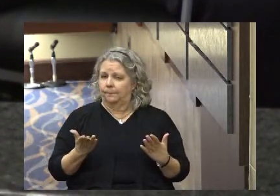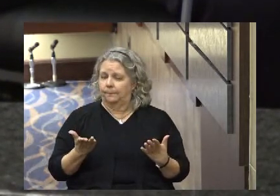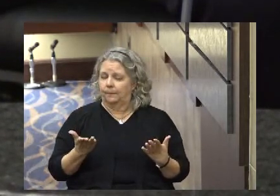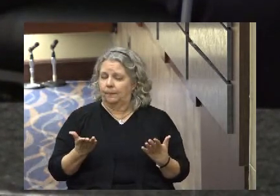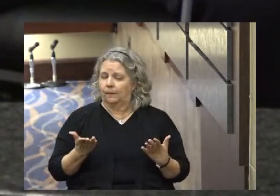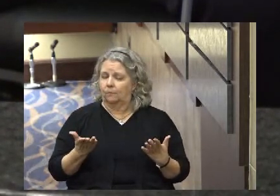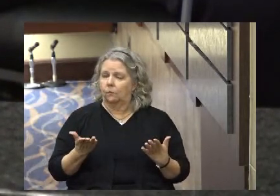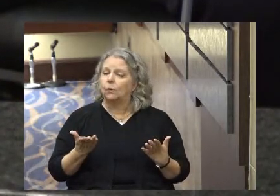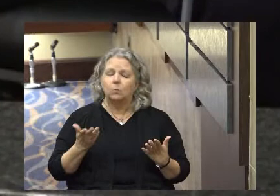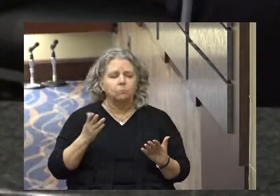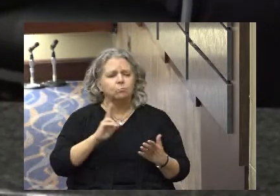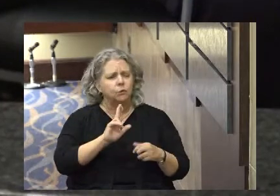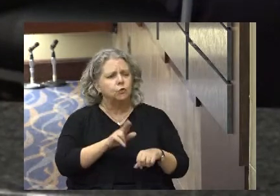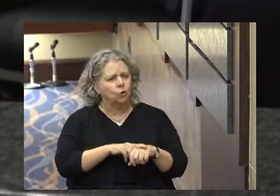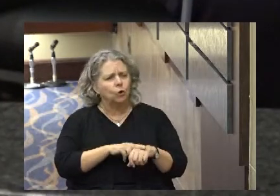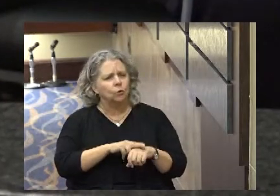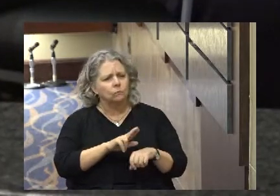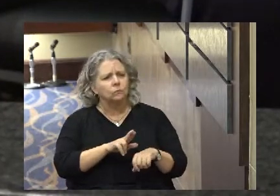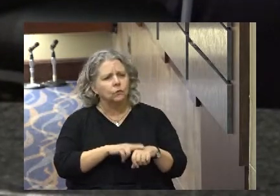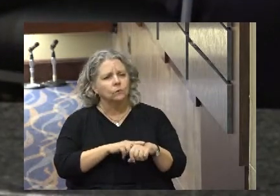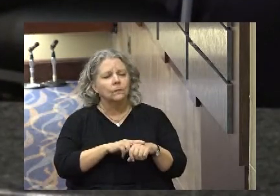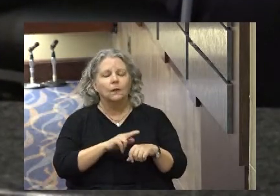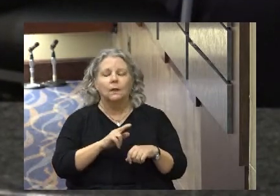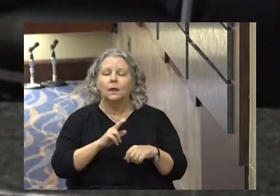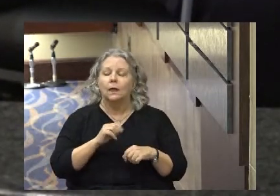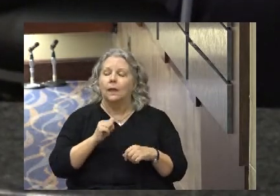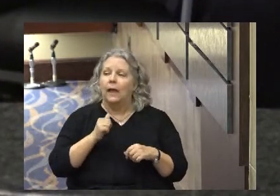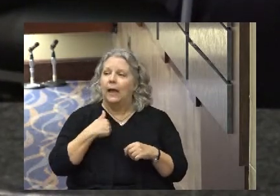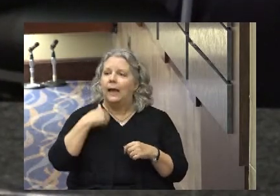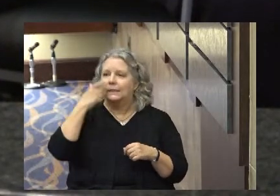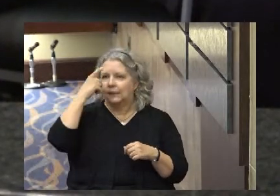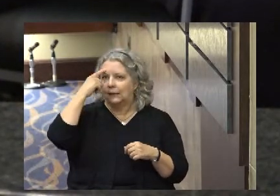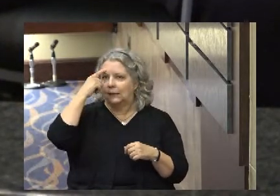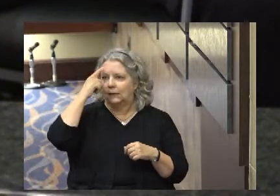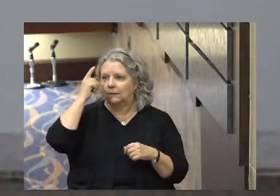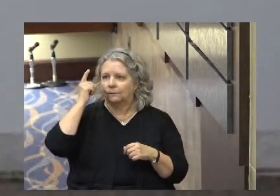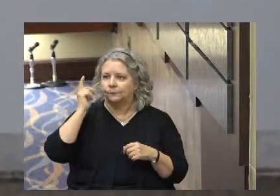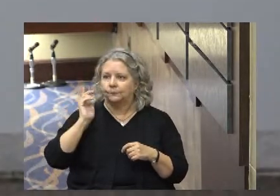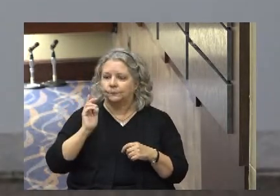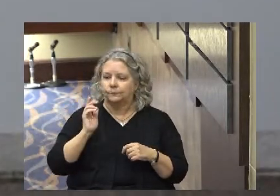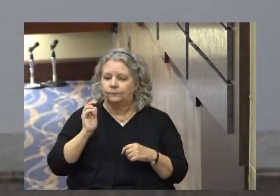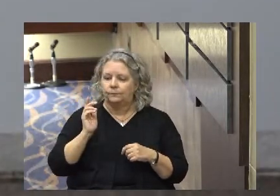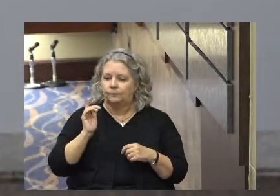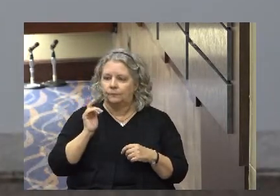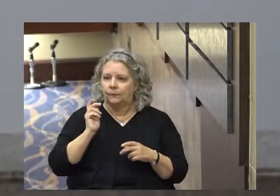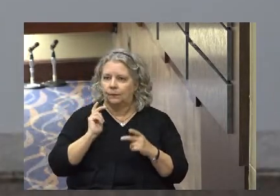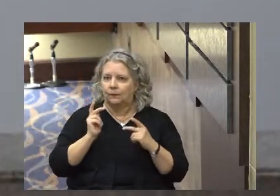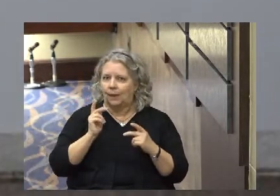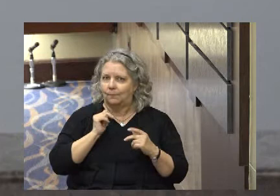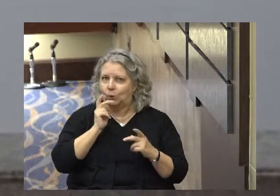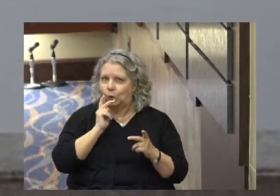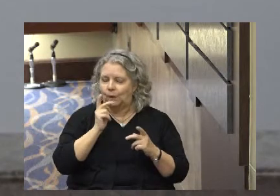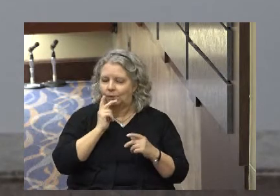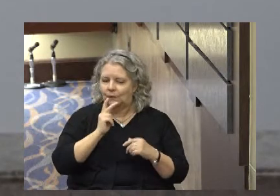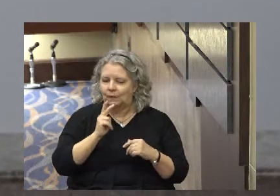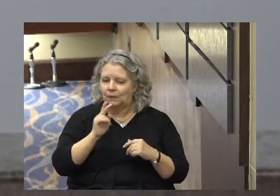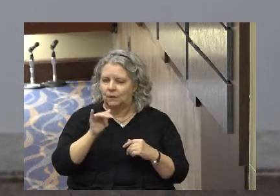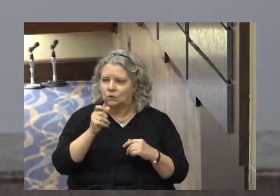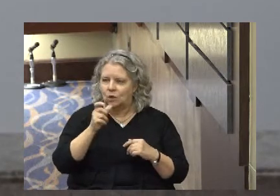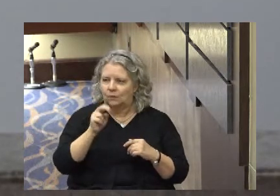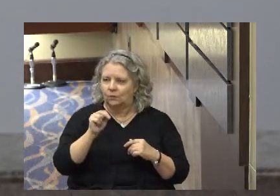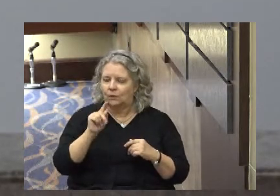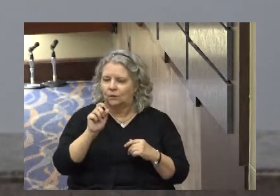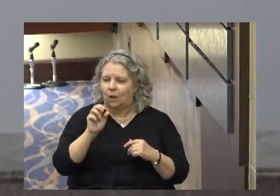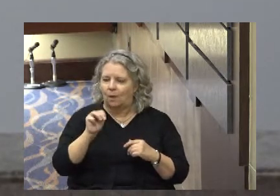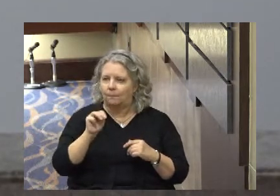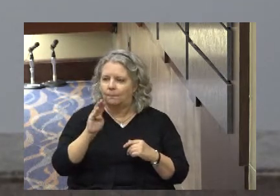Sure, I'd be. bones that we found out there. I think let's see, I'm looking around the room, I'm seeing Jonathan, Tombalk, and Byron. Who